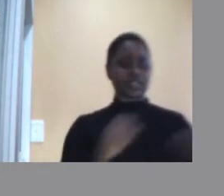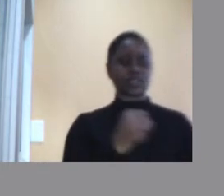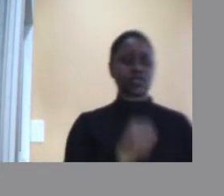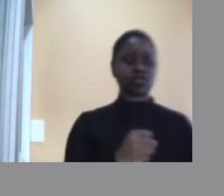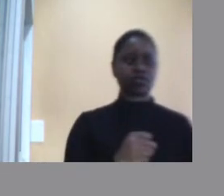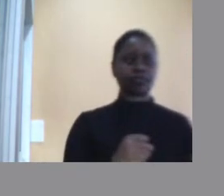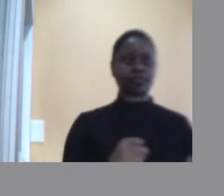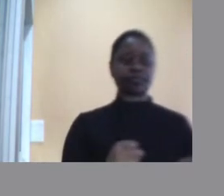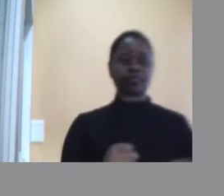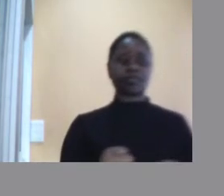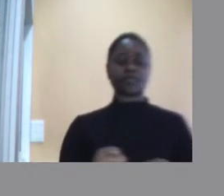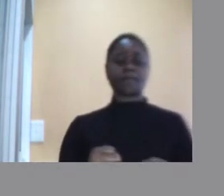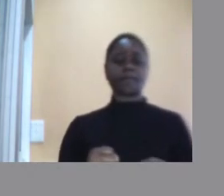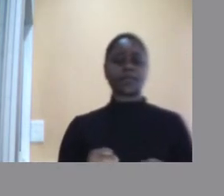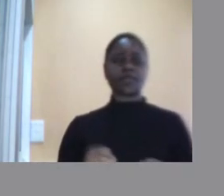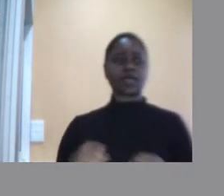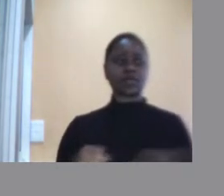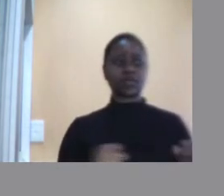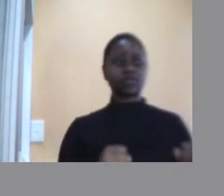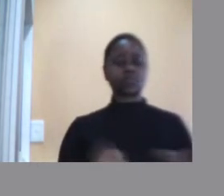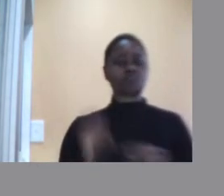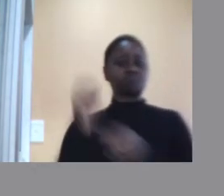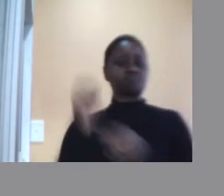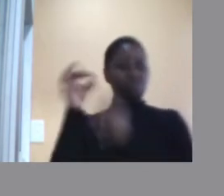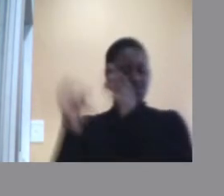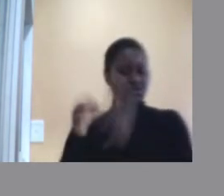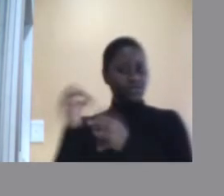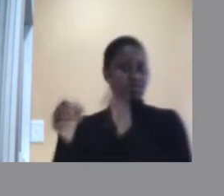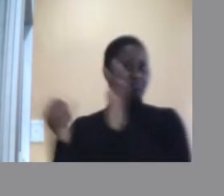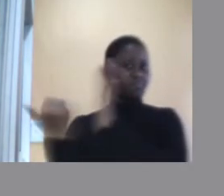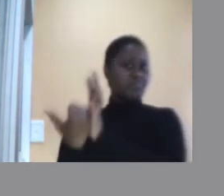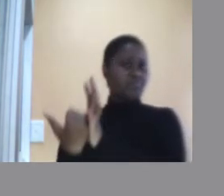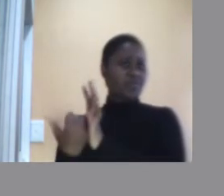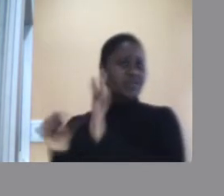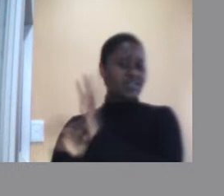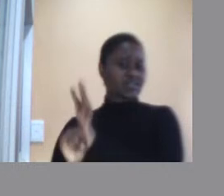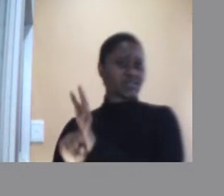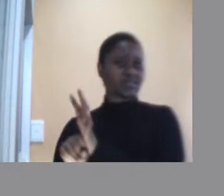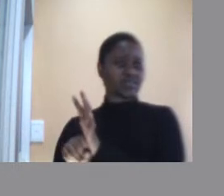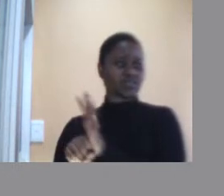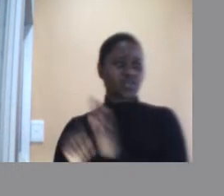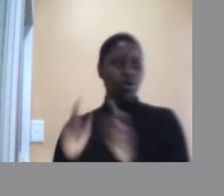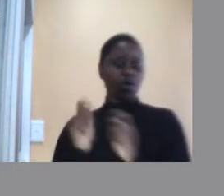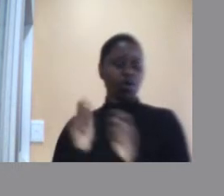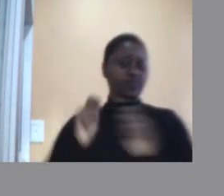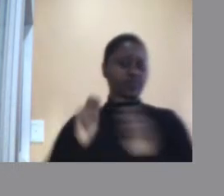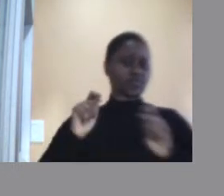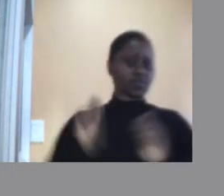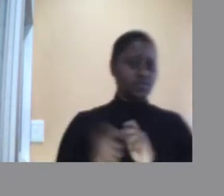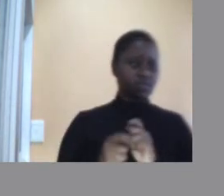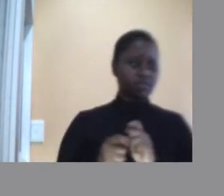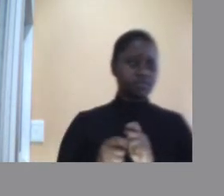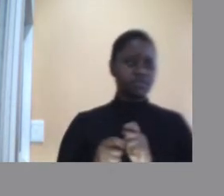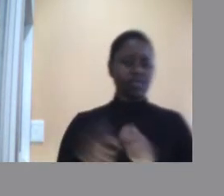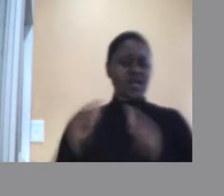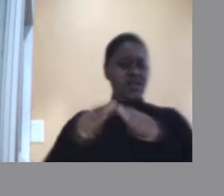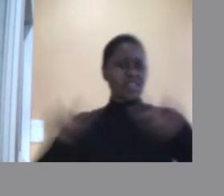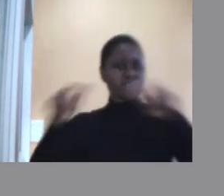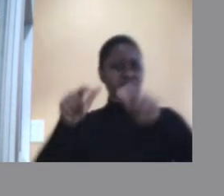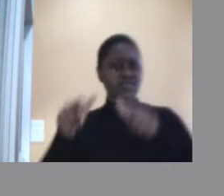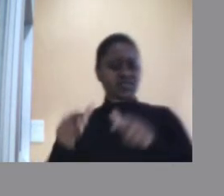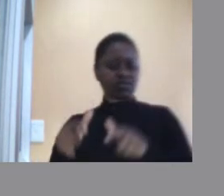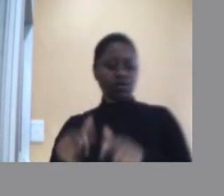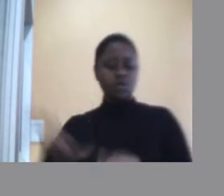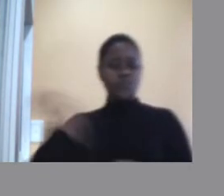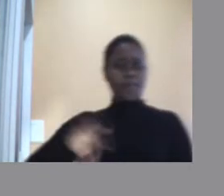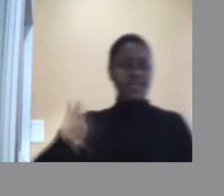tactics, we identify motive forces as agent of change as being everyone who stand to